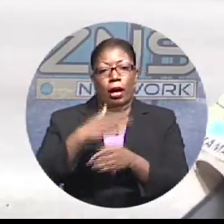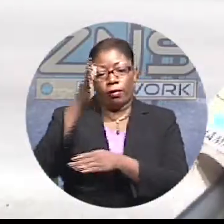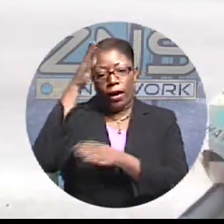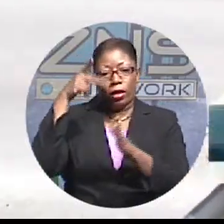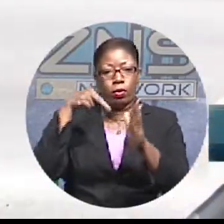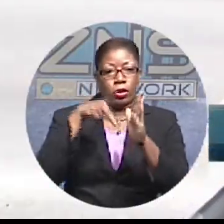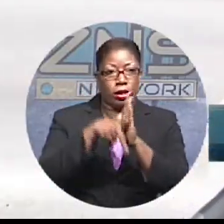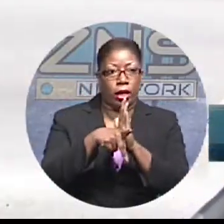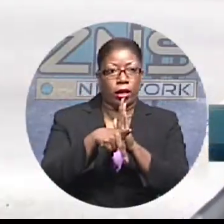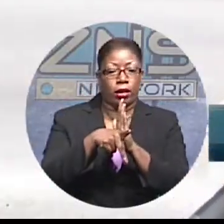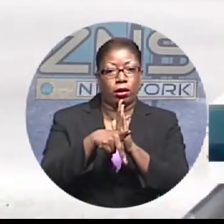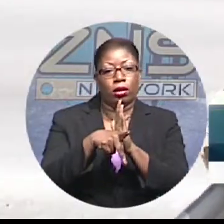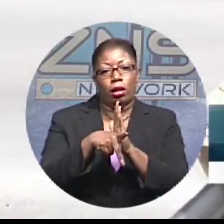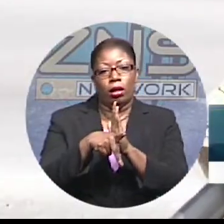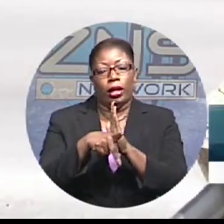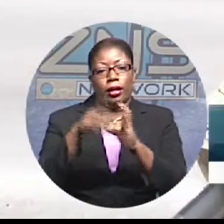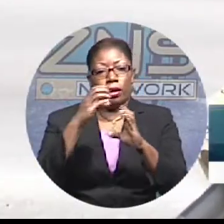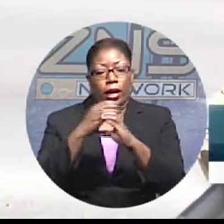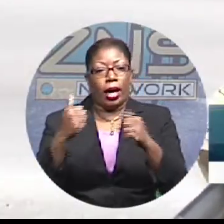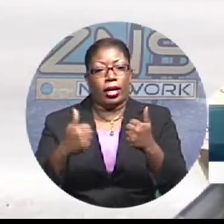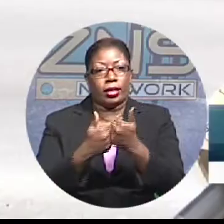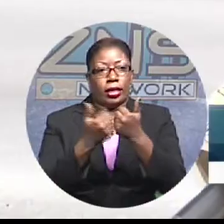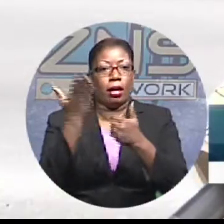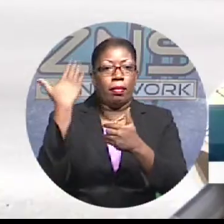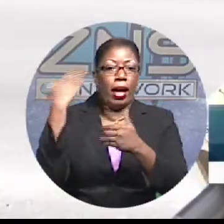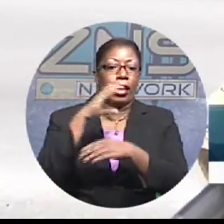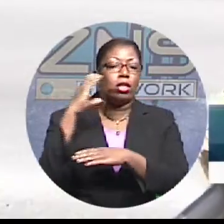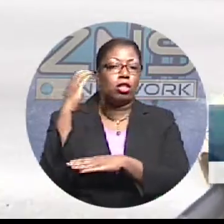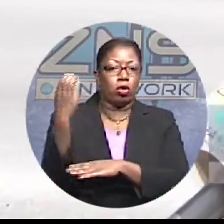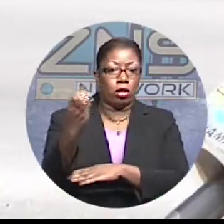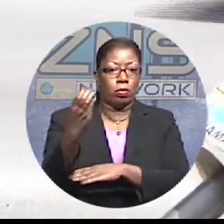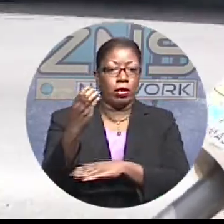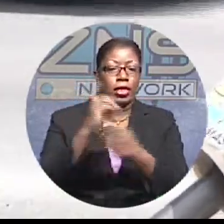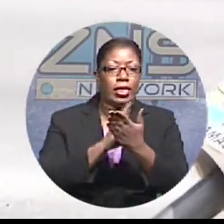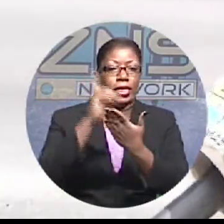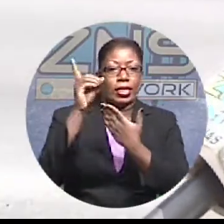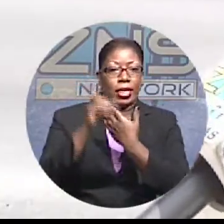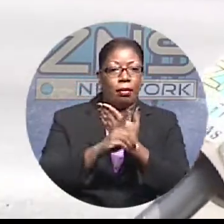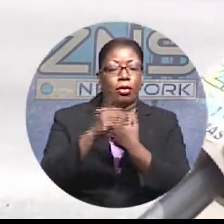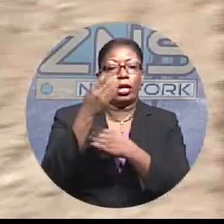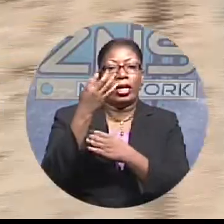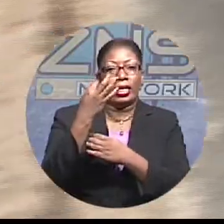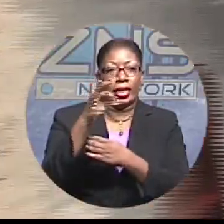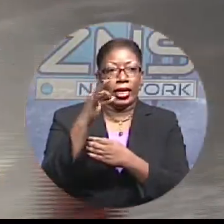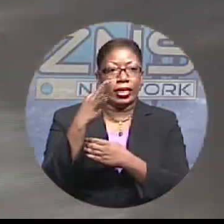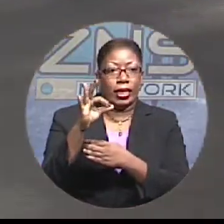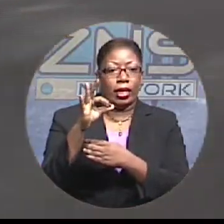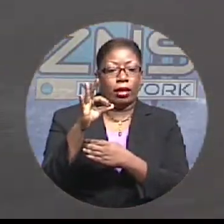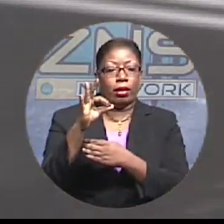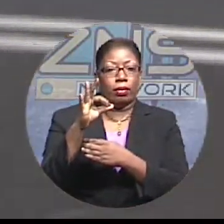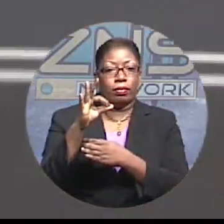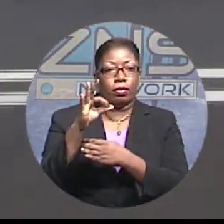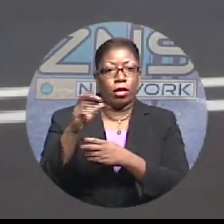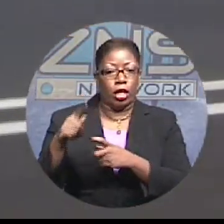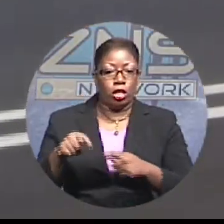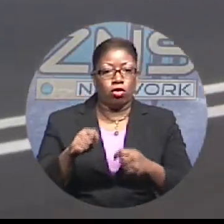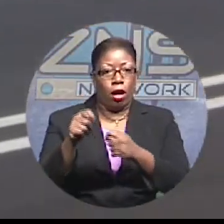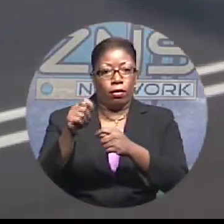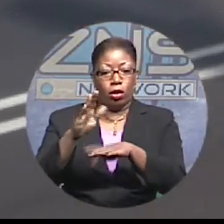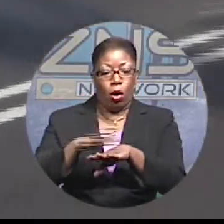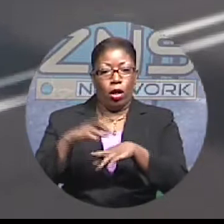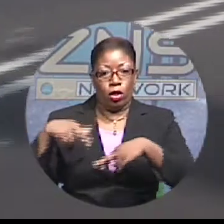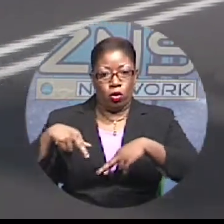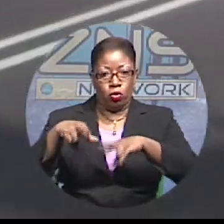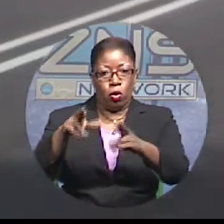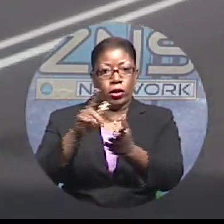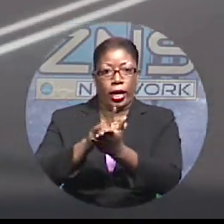traffic fatality over the Christmas break on December 19th to be exact, traveling on this road here, on the